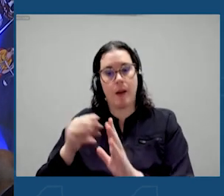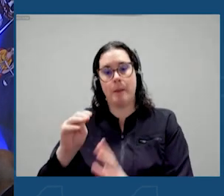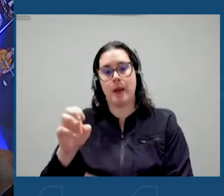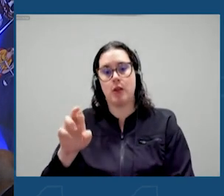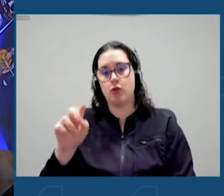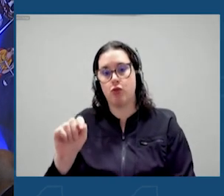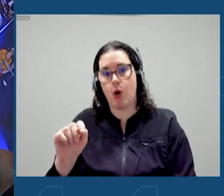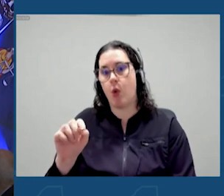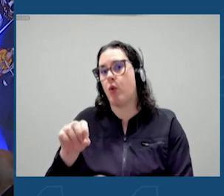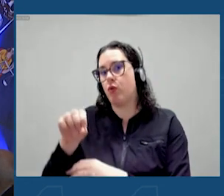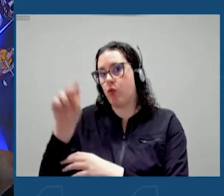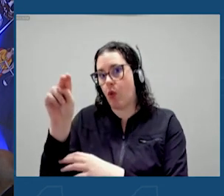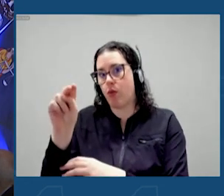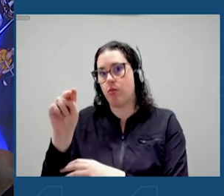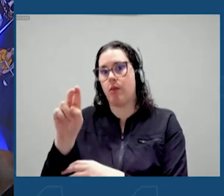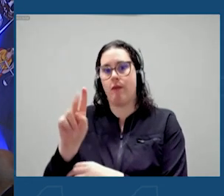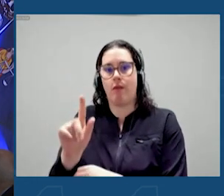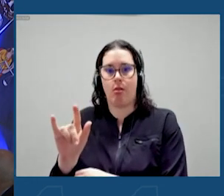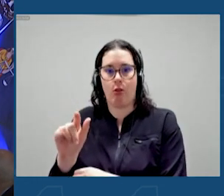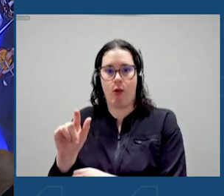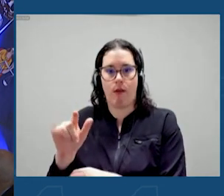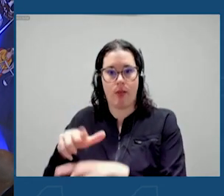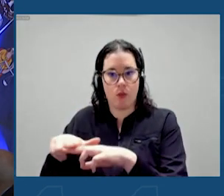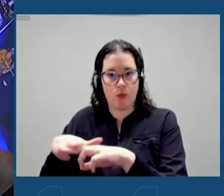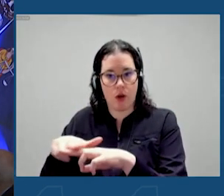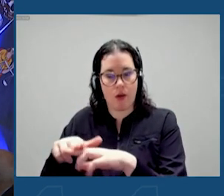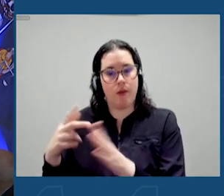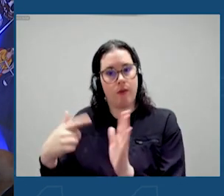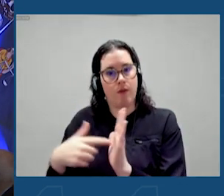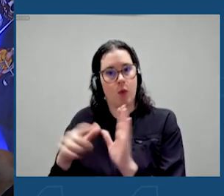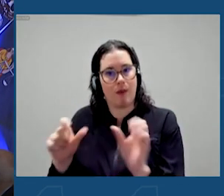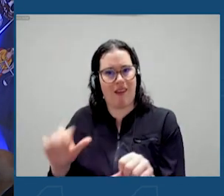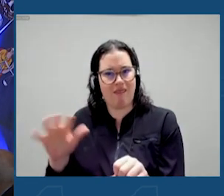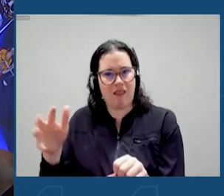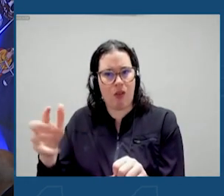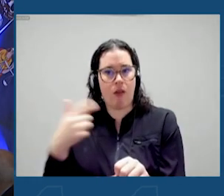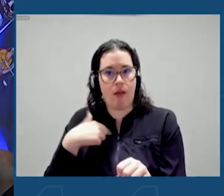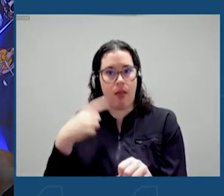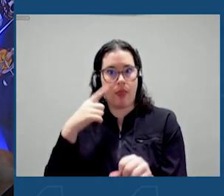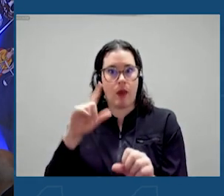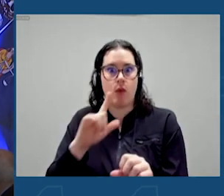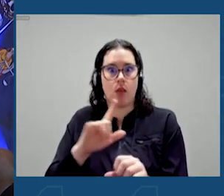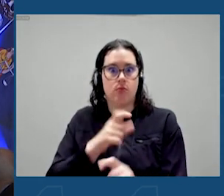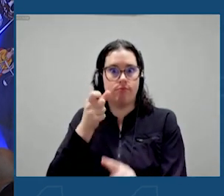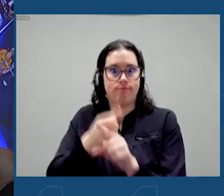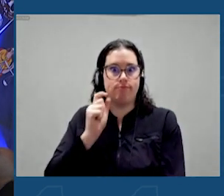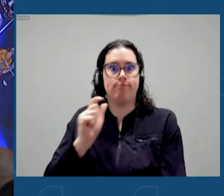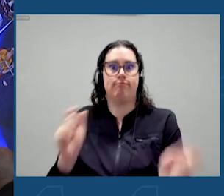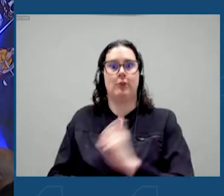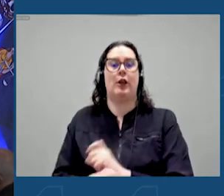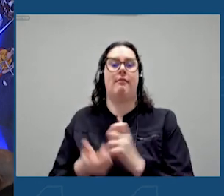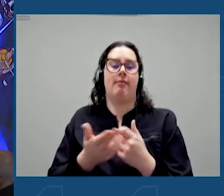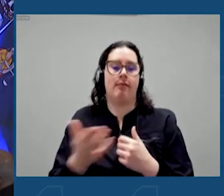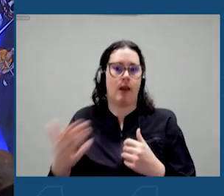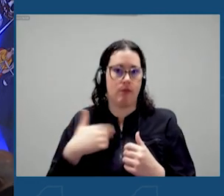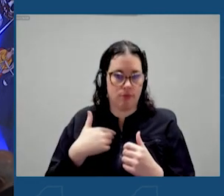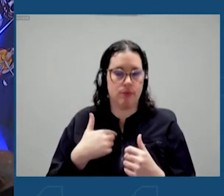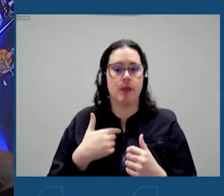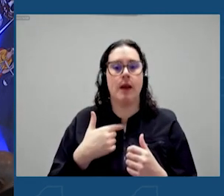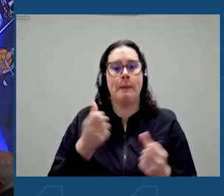Railroad are affordable, or $5. I think this could have a radical impact. Looking at the data, the number of New